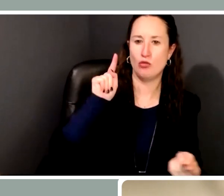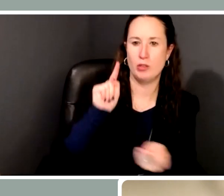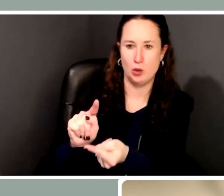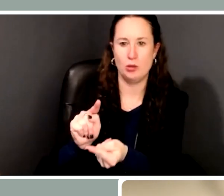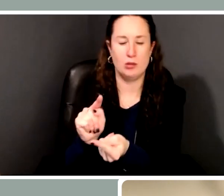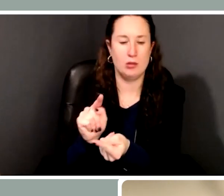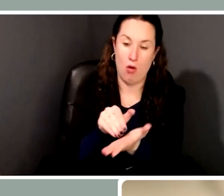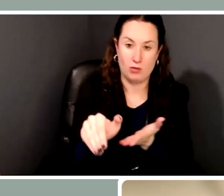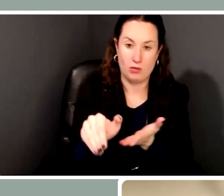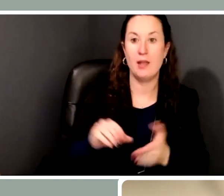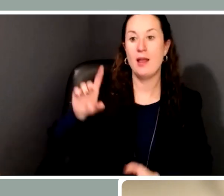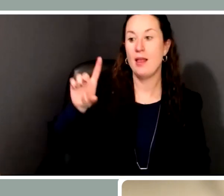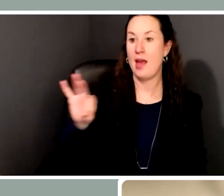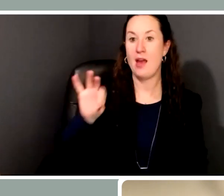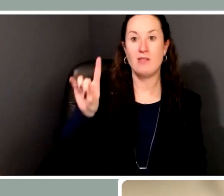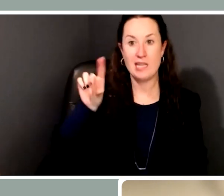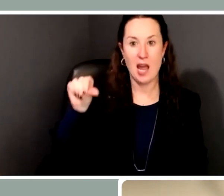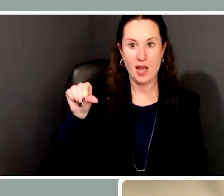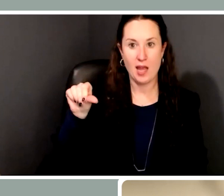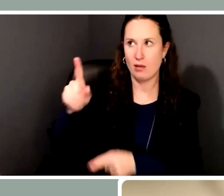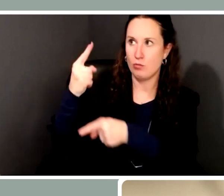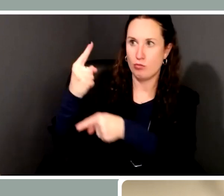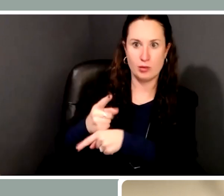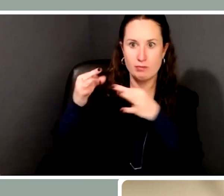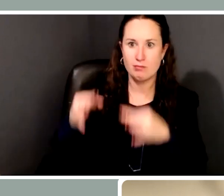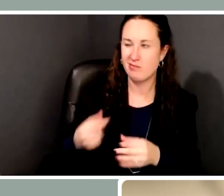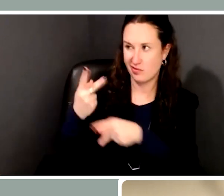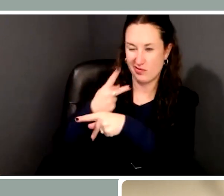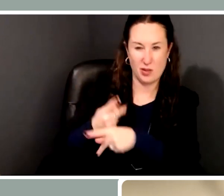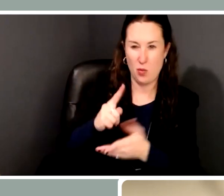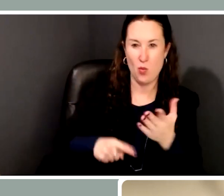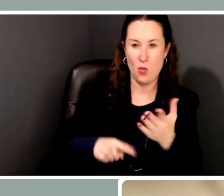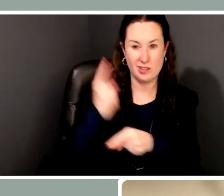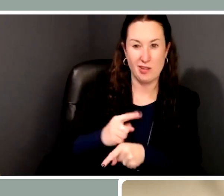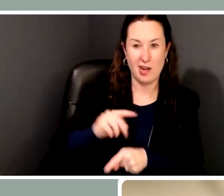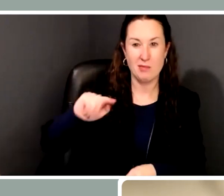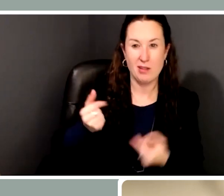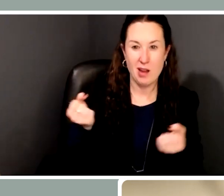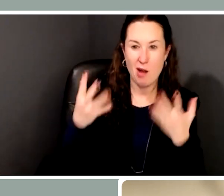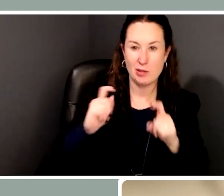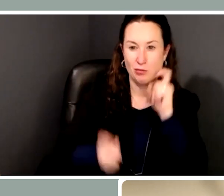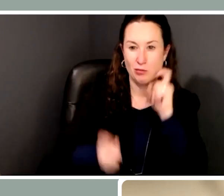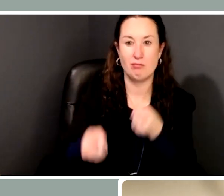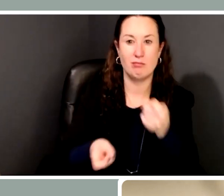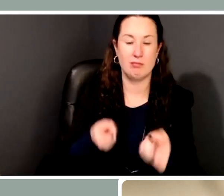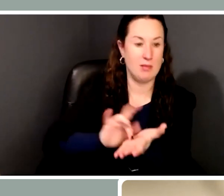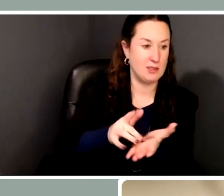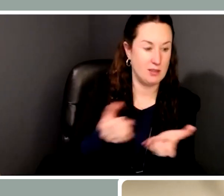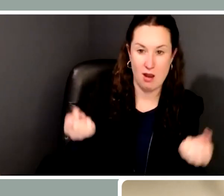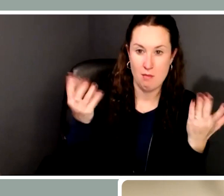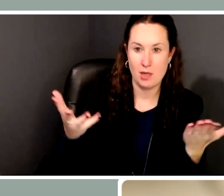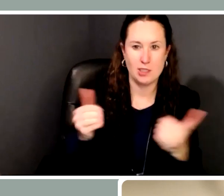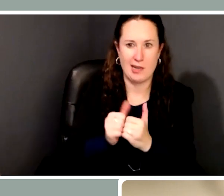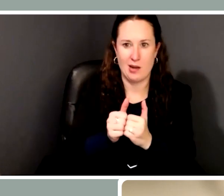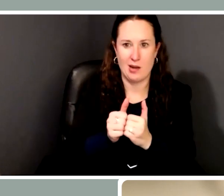very appropriately, to try and figure out what's the right dosing of drugs. The way that we have traditionally dosed drugs and the way that we've